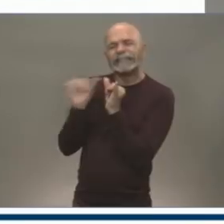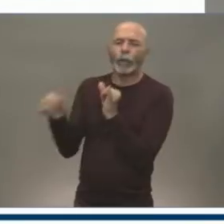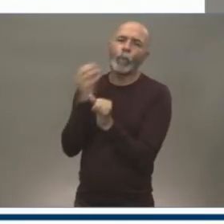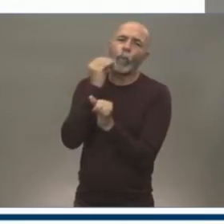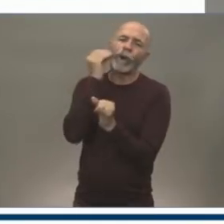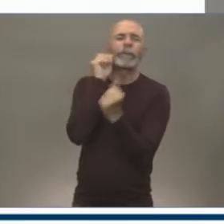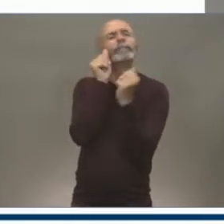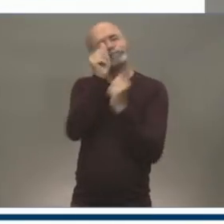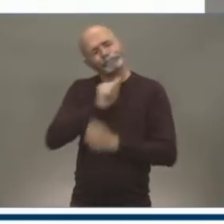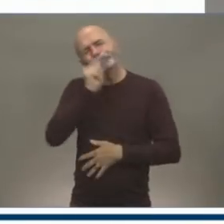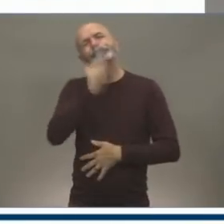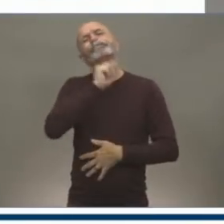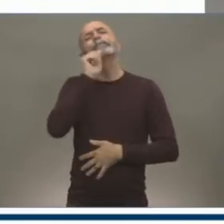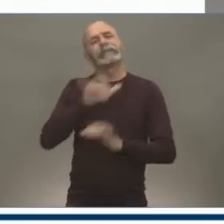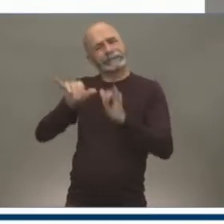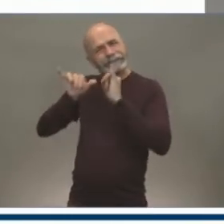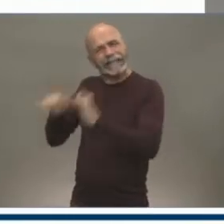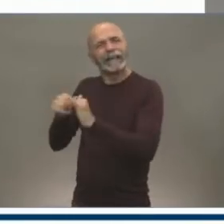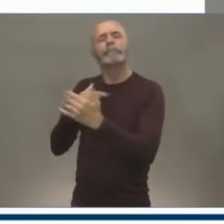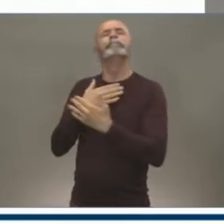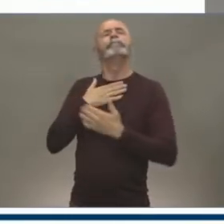this.